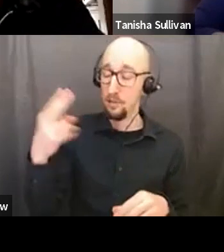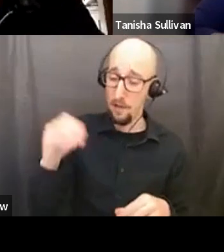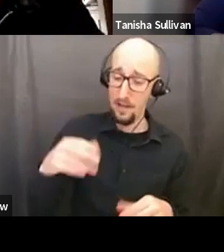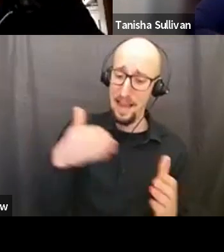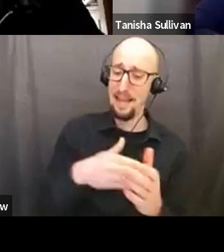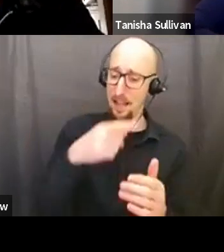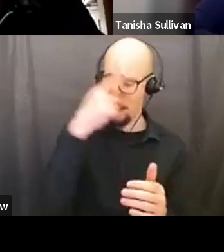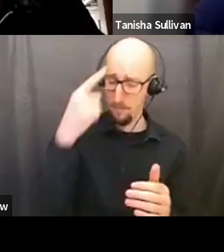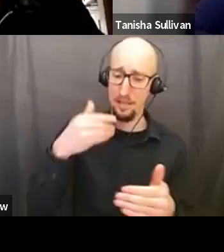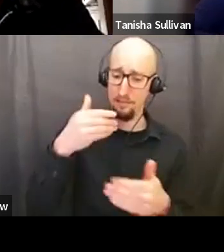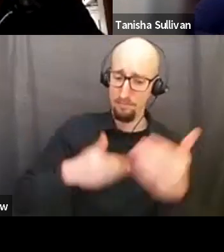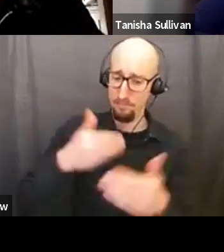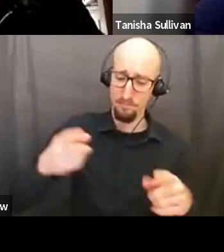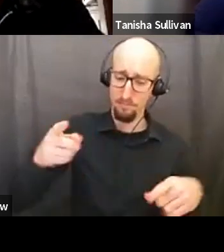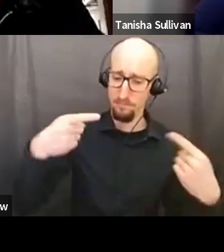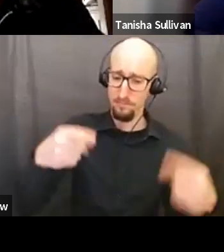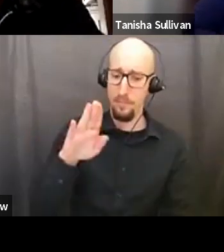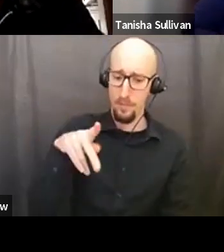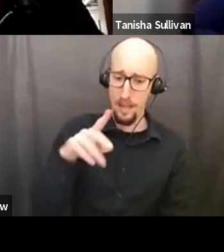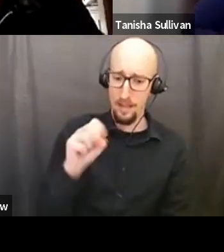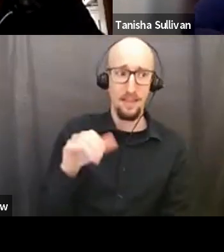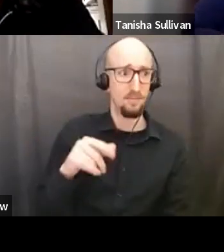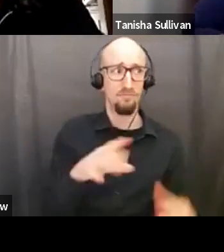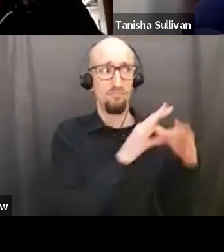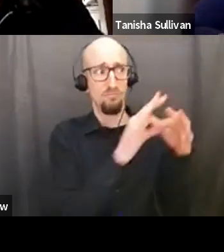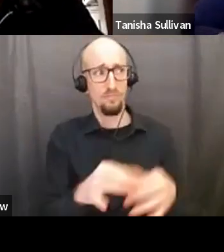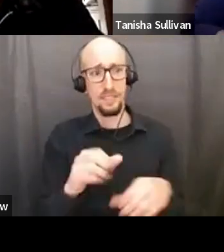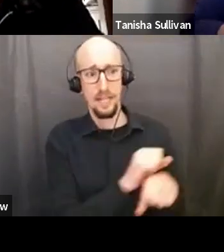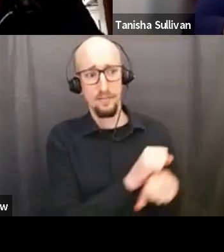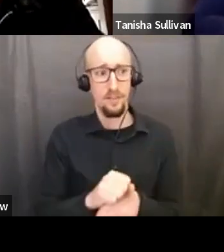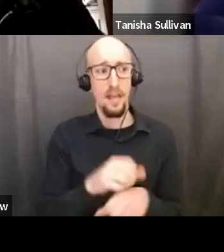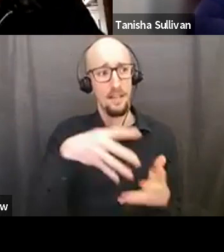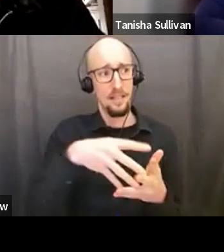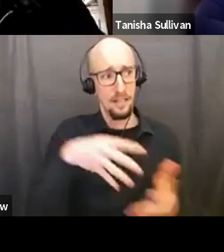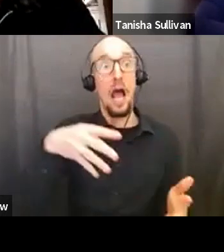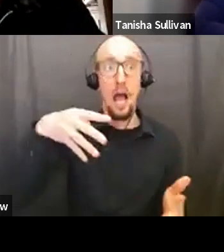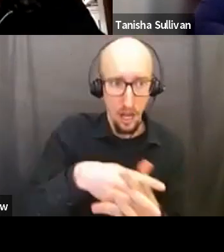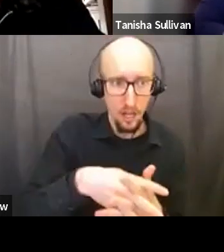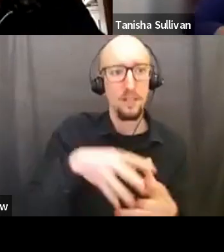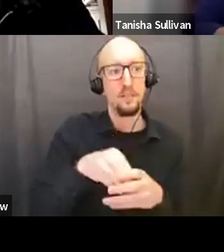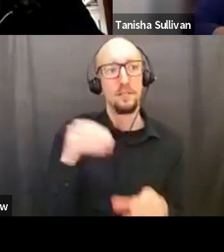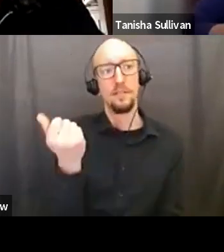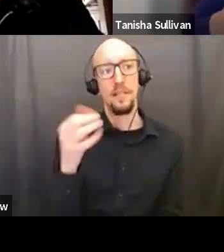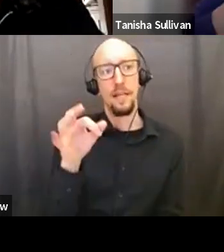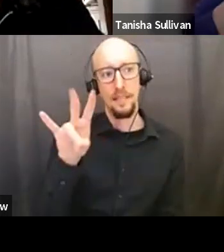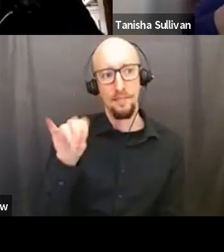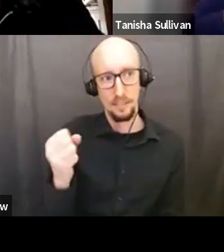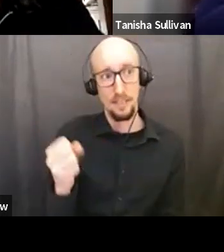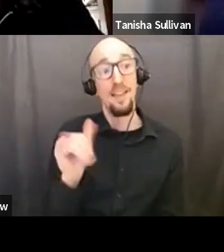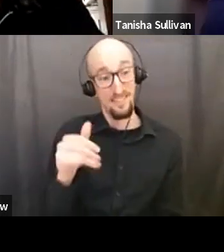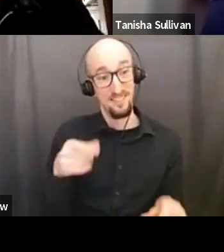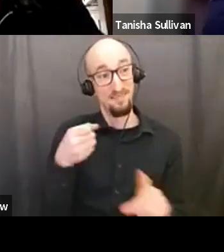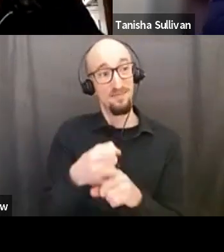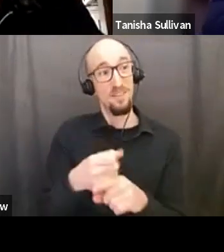goes back to enslavement and was rerouted in desegregation during the 1970s. That resulted in white flight. For